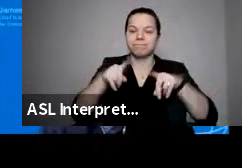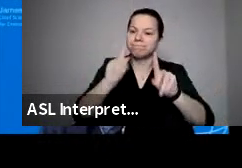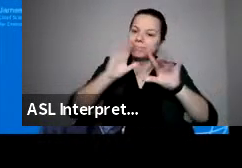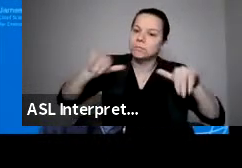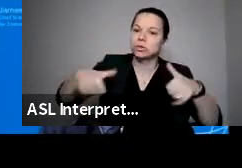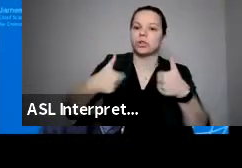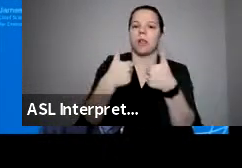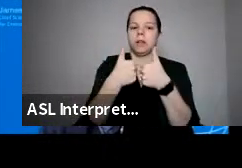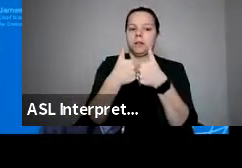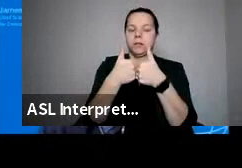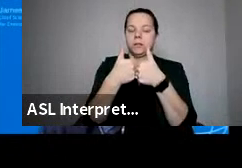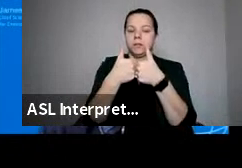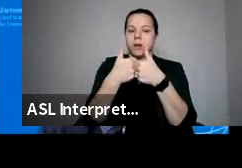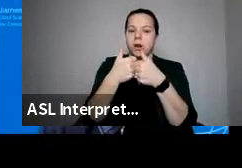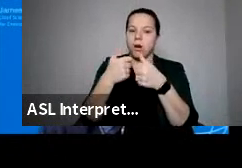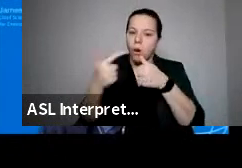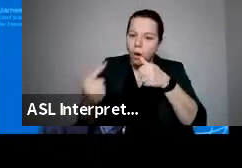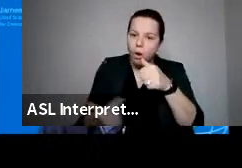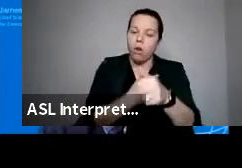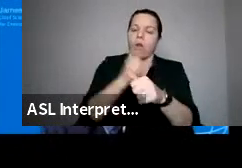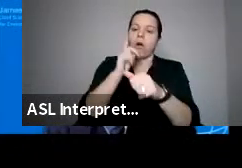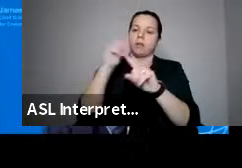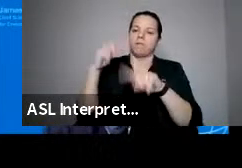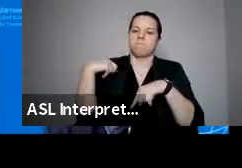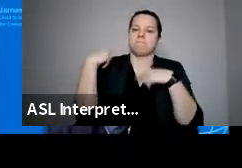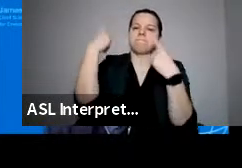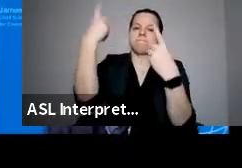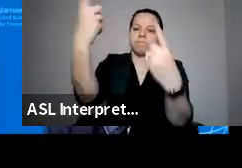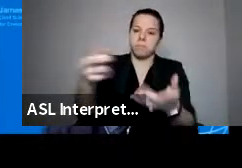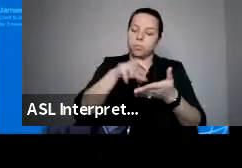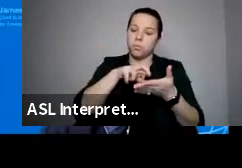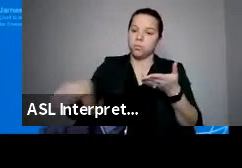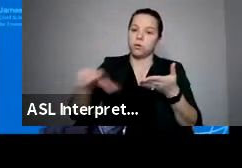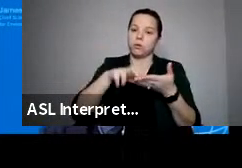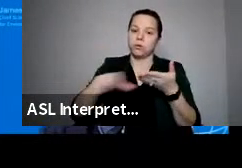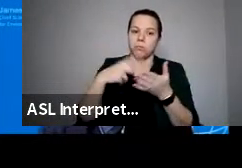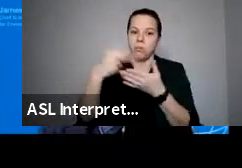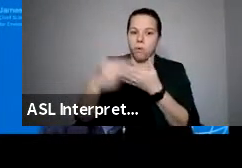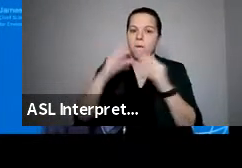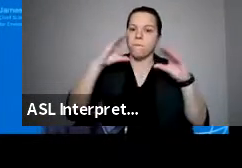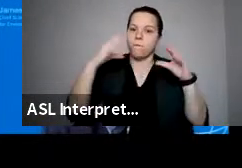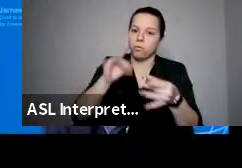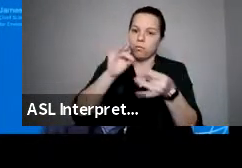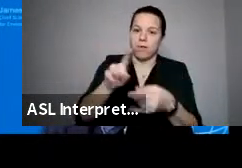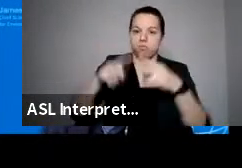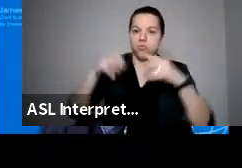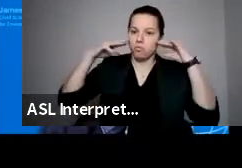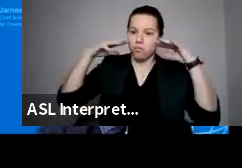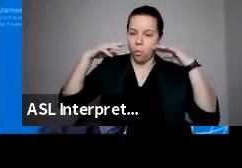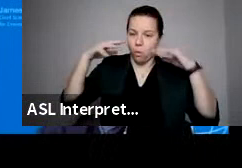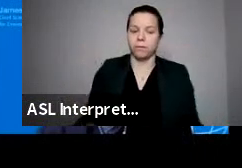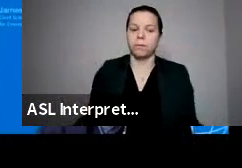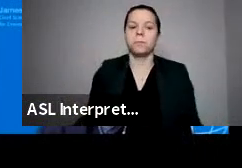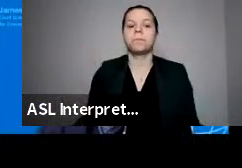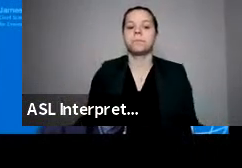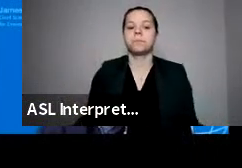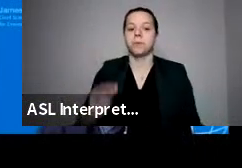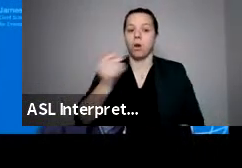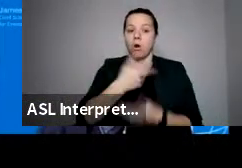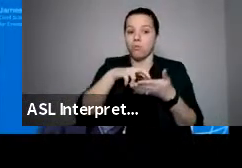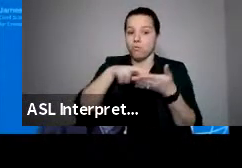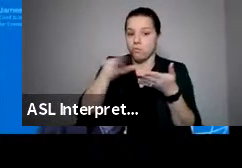we have a longstanding noise research program specifically focused on this topic. As a part of our research program,